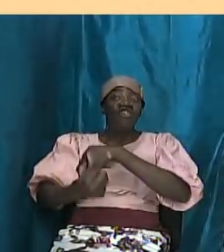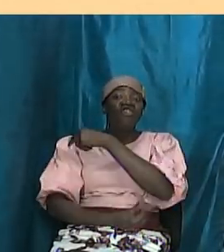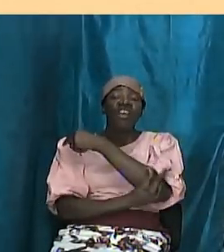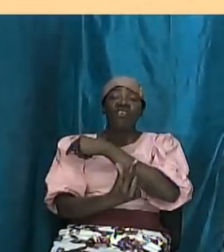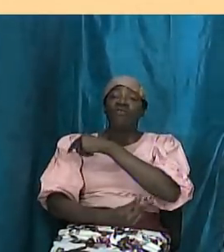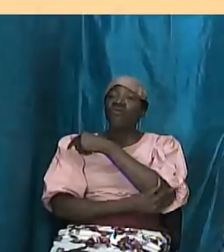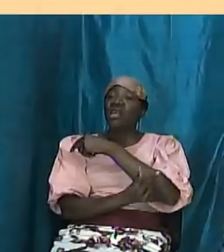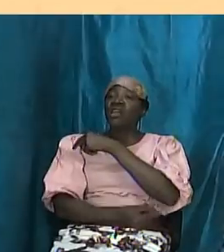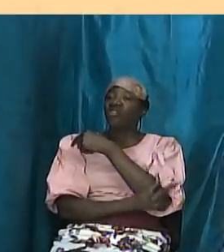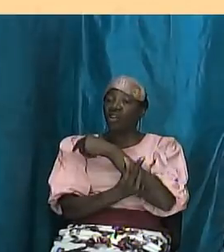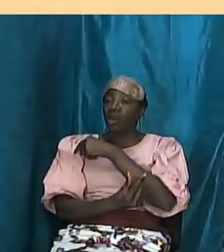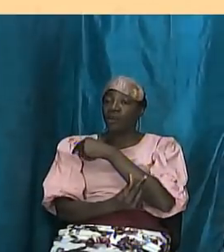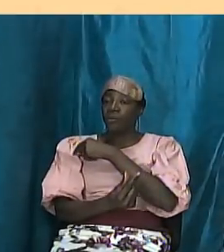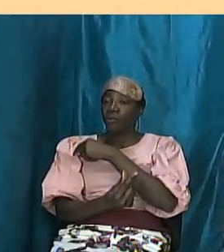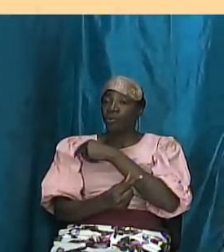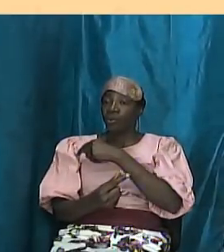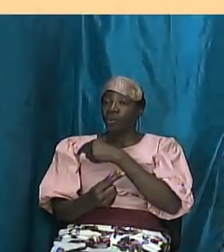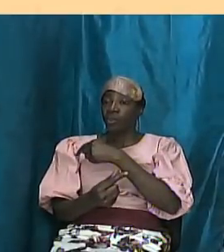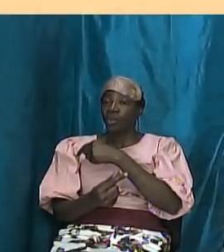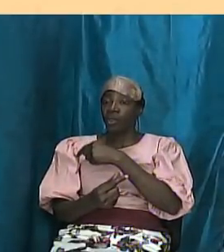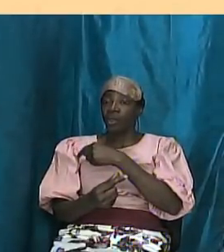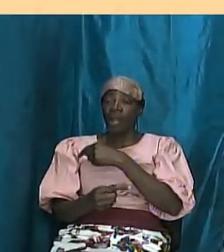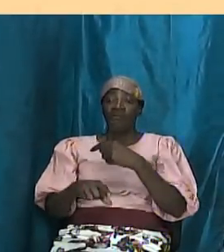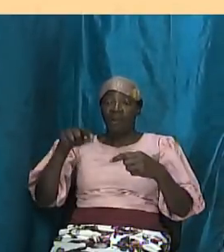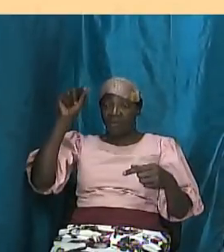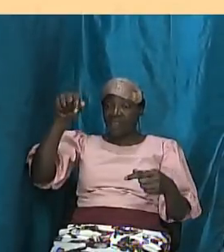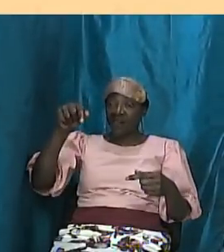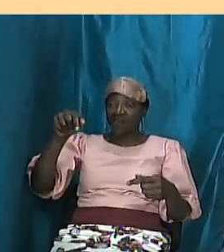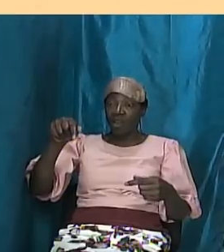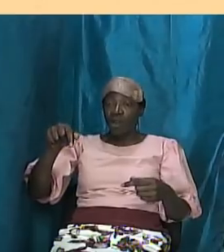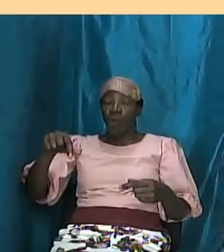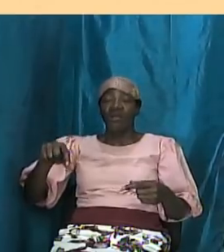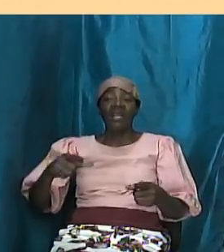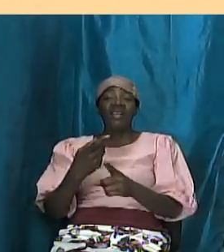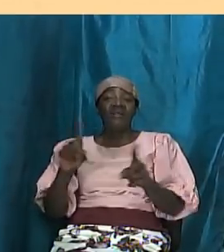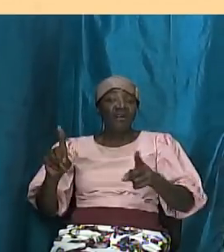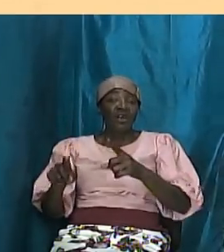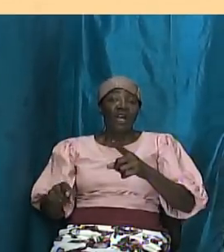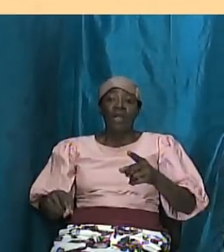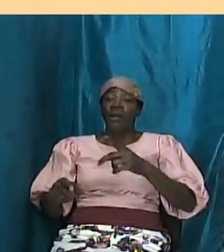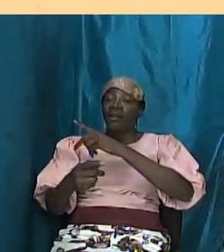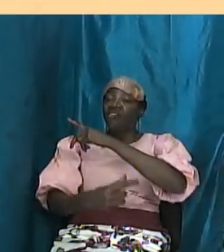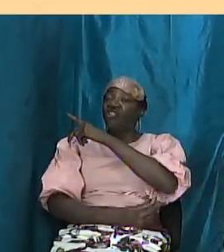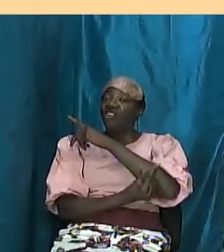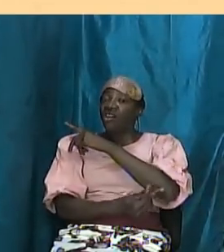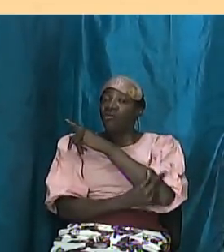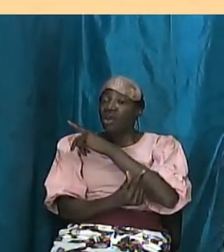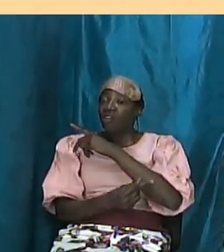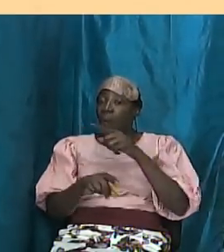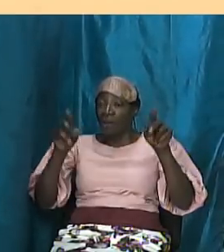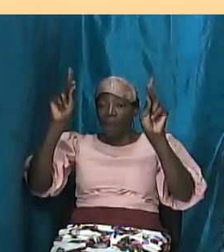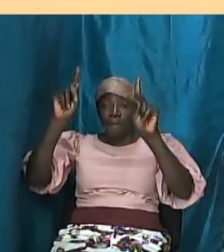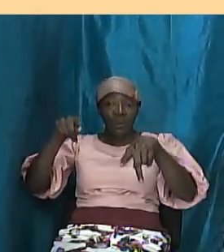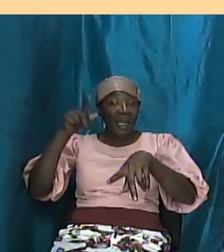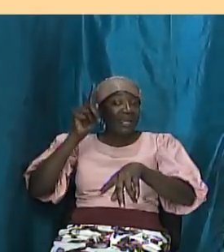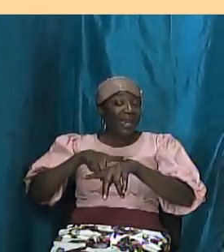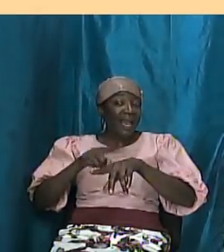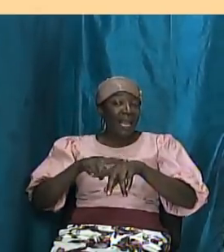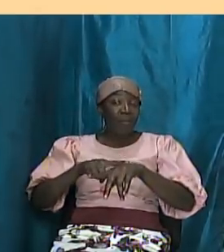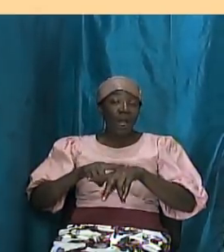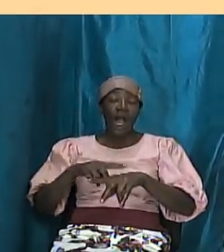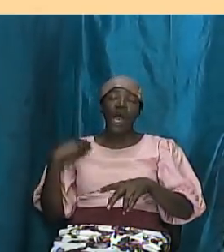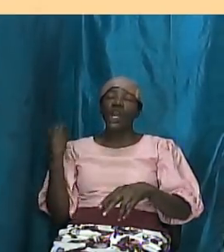this amount to the time of Jesus was X generation, so that you can put a time span on our